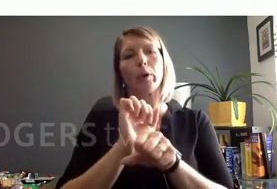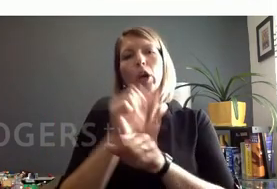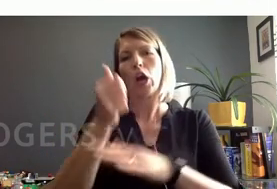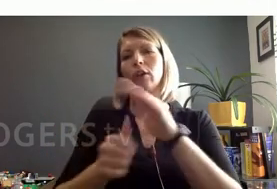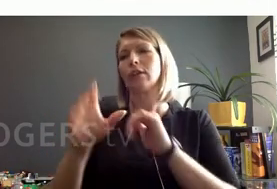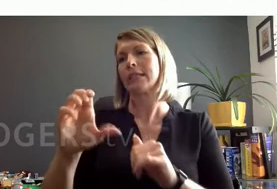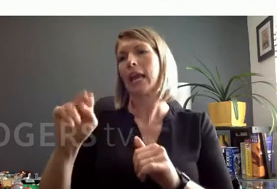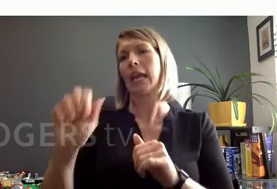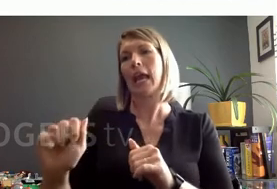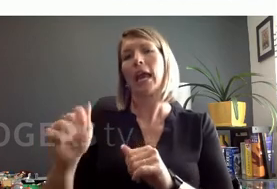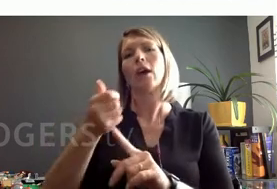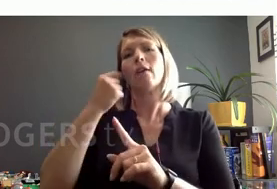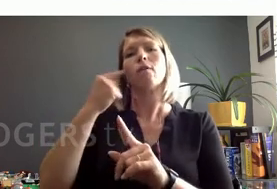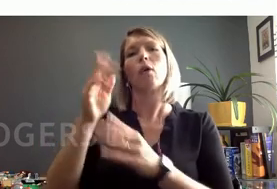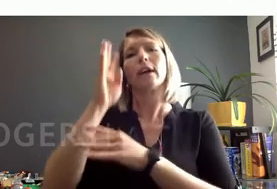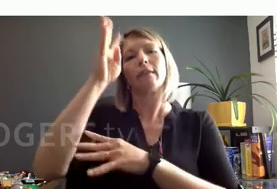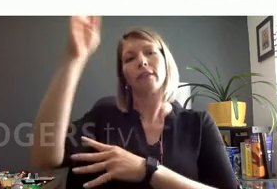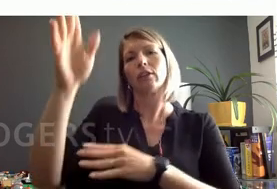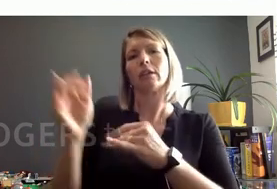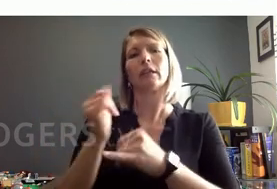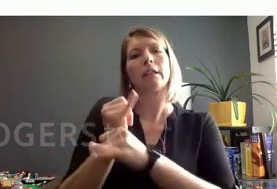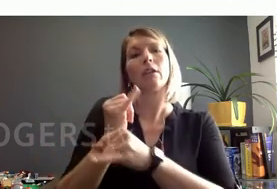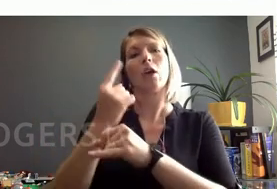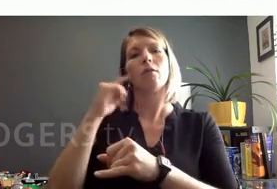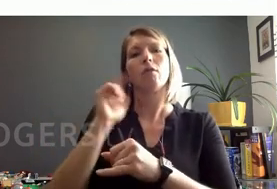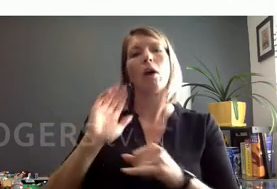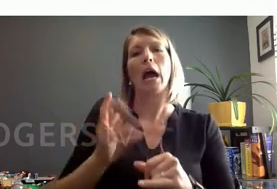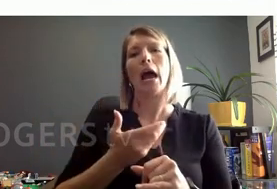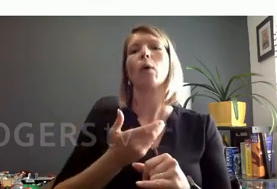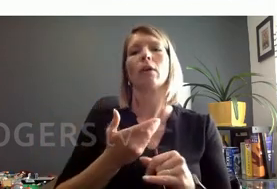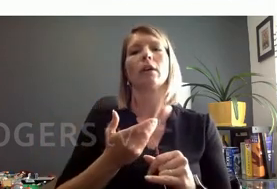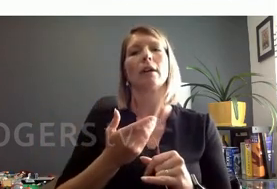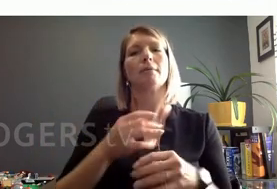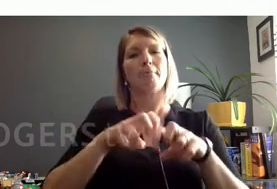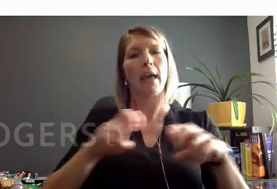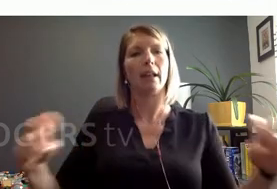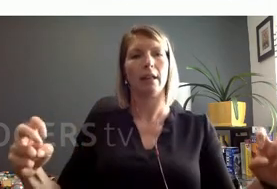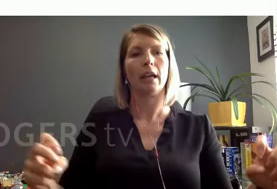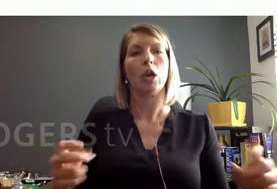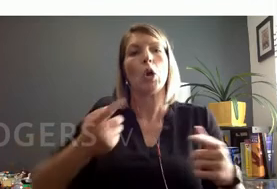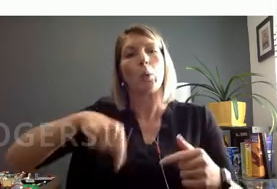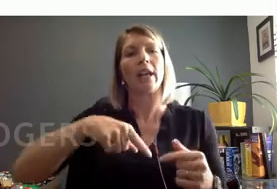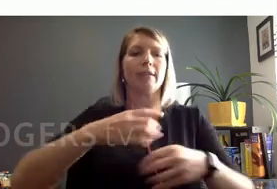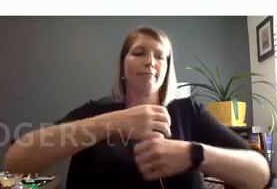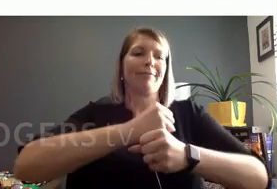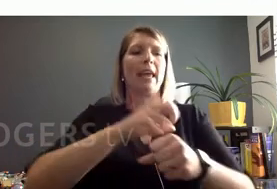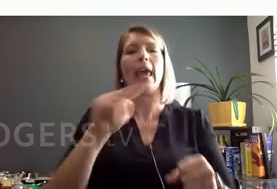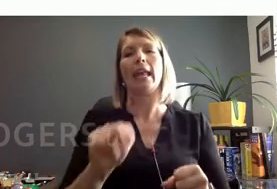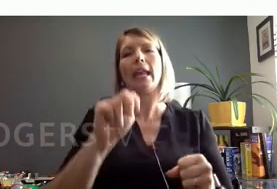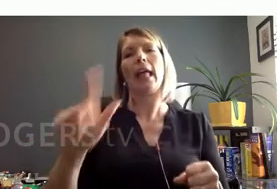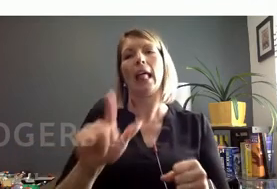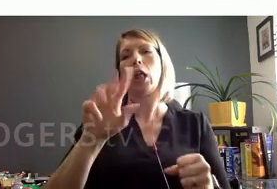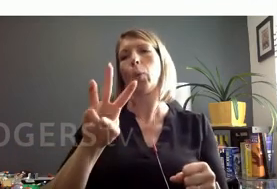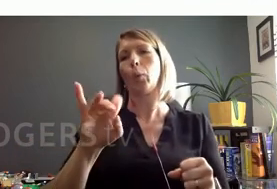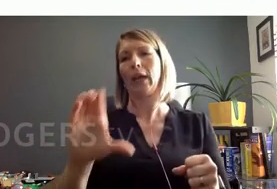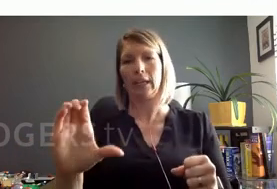be your moderator for today's panel. NLWIC, as we have come to be known, has a provincial mandate to